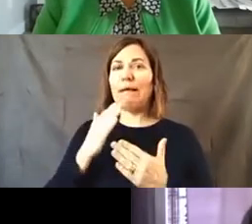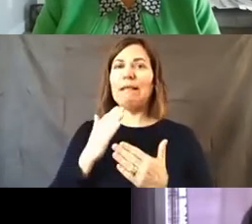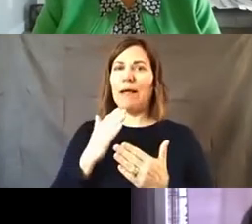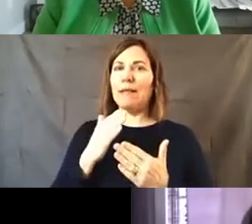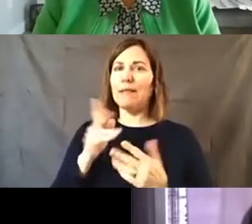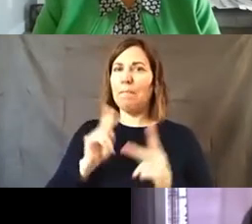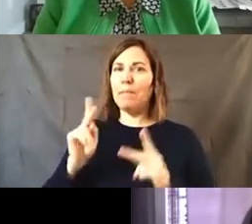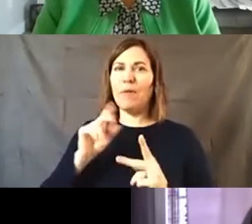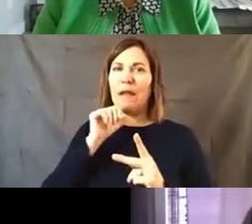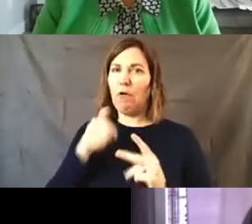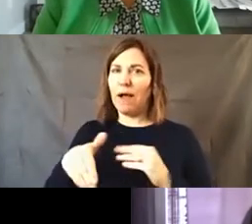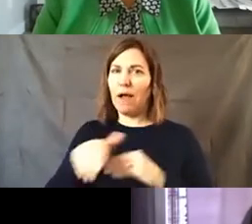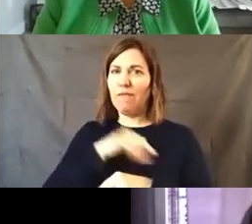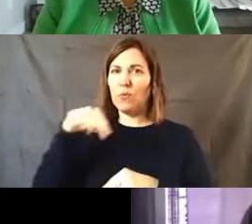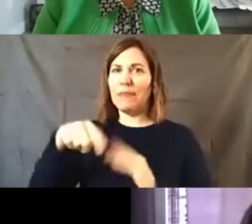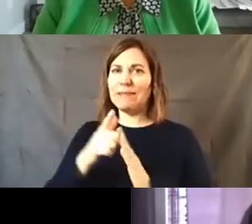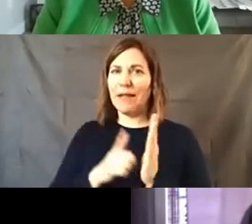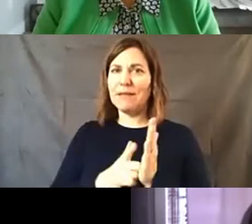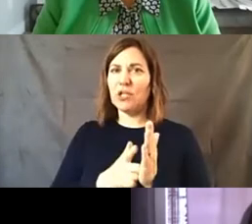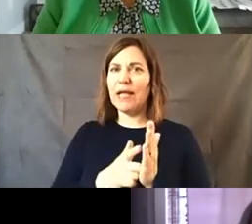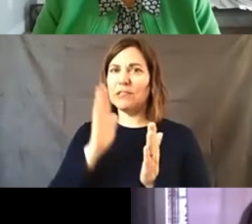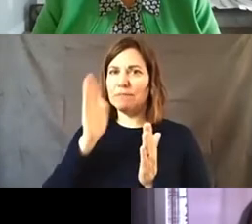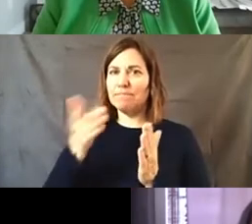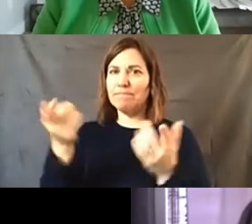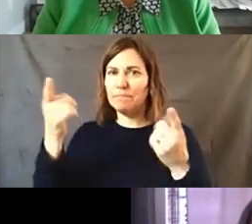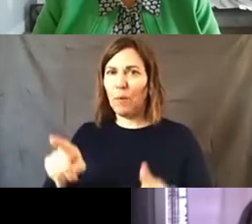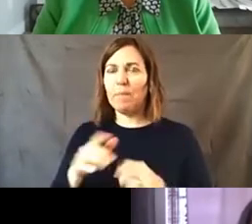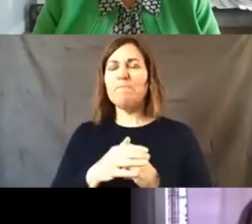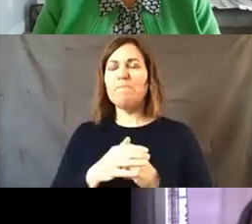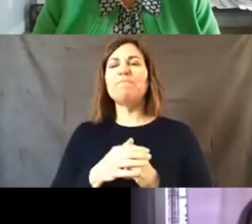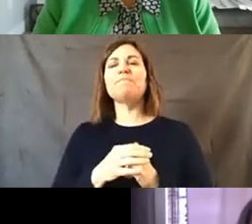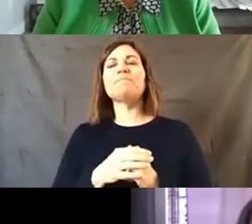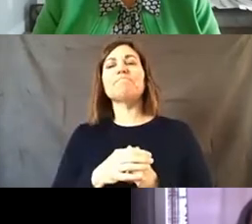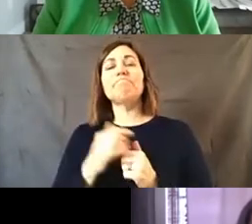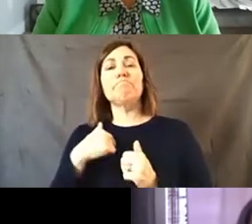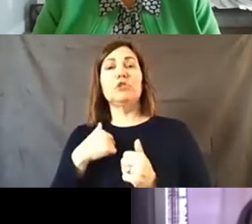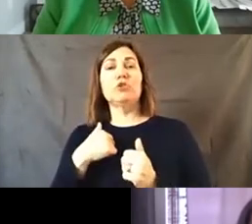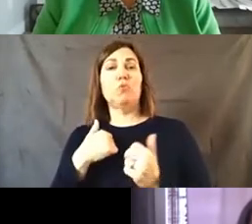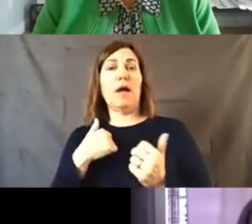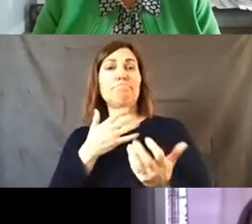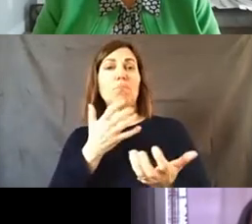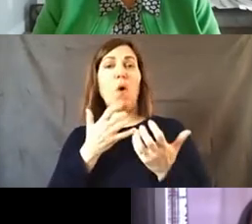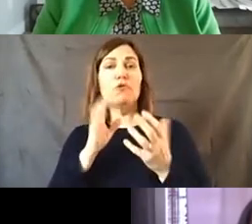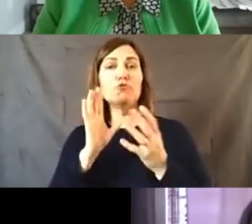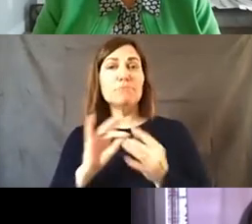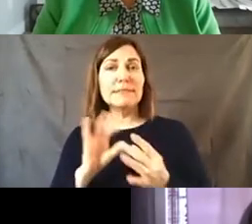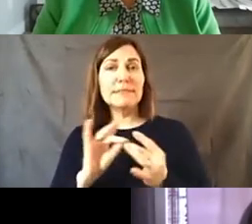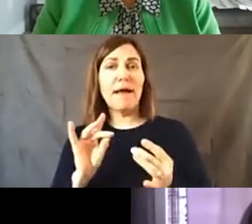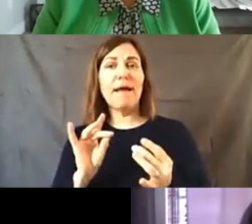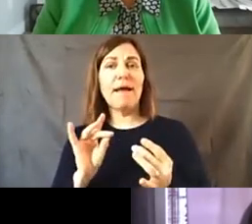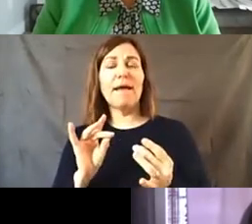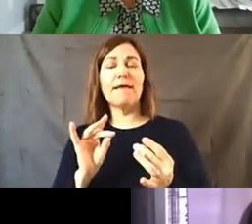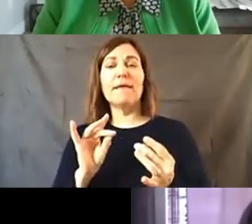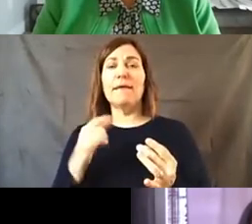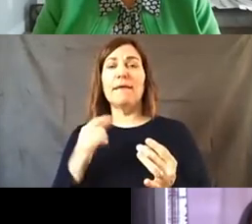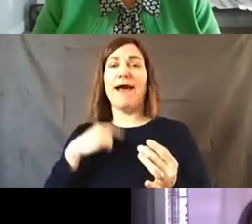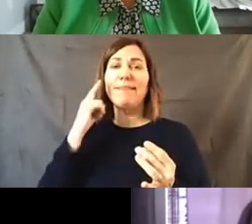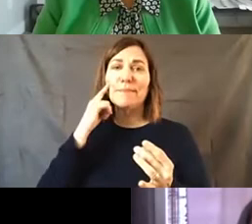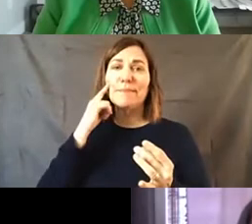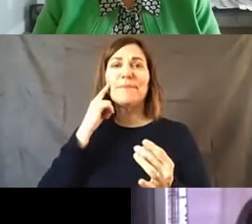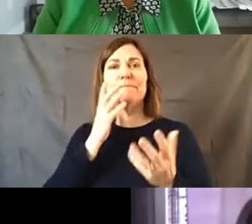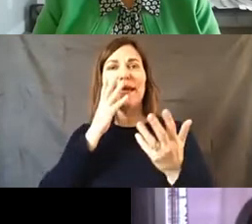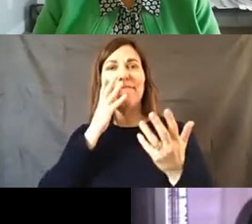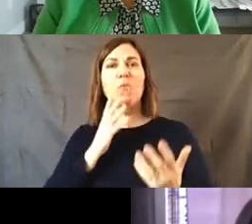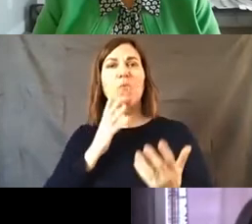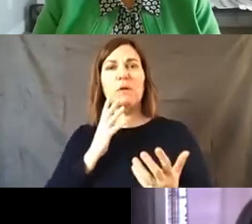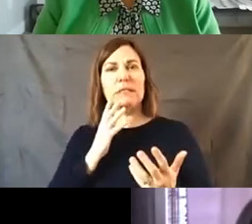And, you know, I just wanted to say, I think it's unfortunate it's fallen to your level,